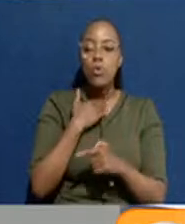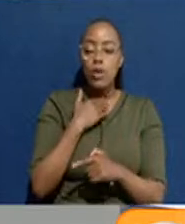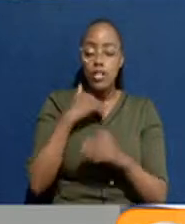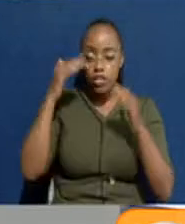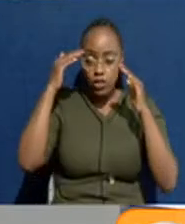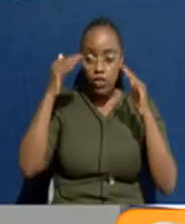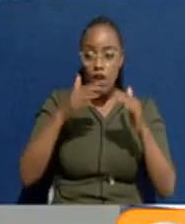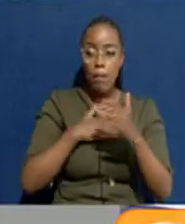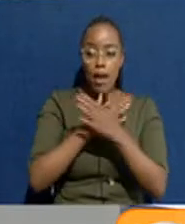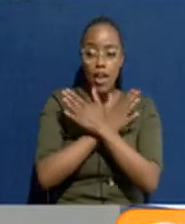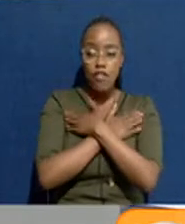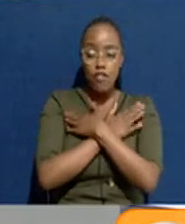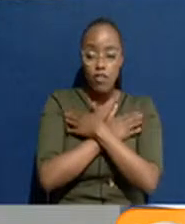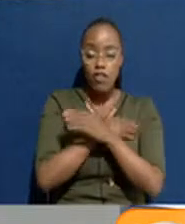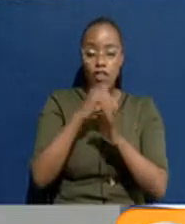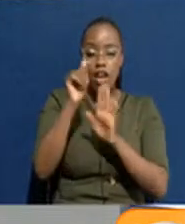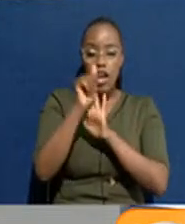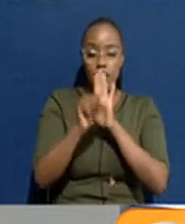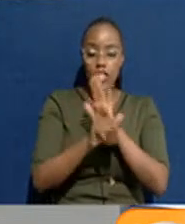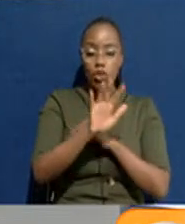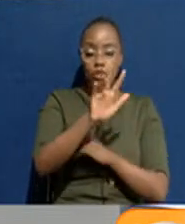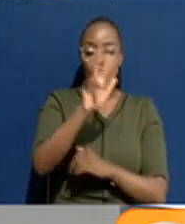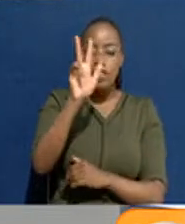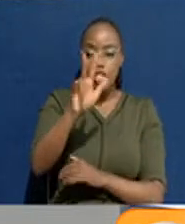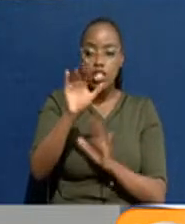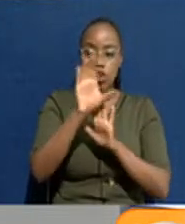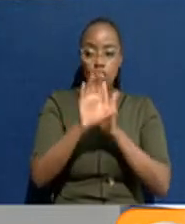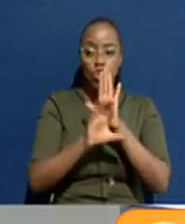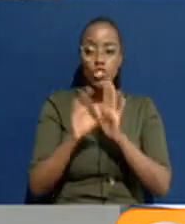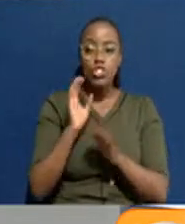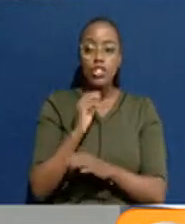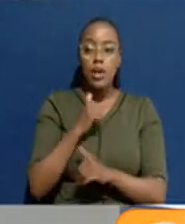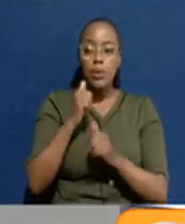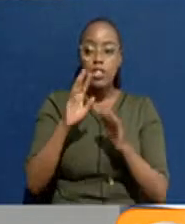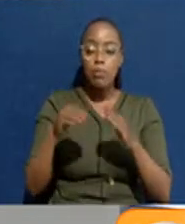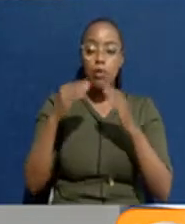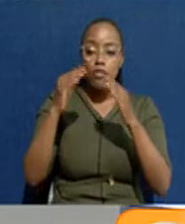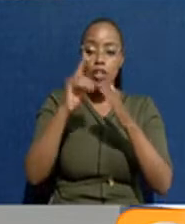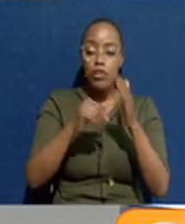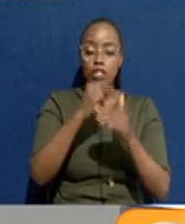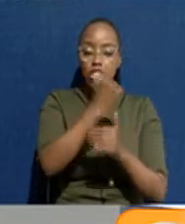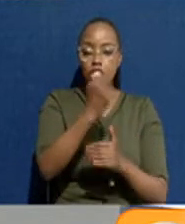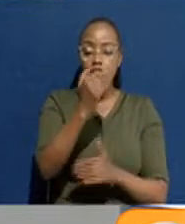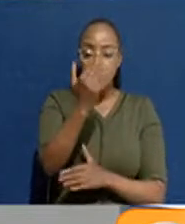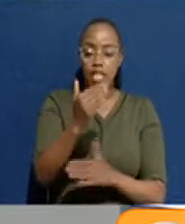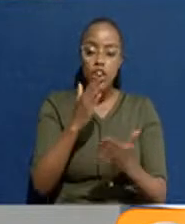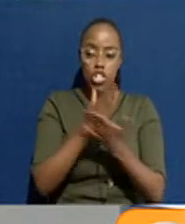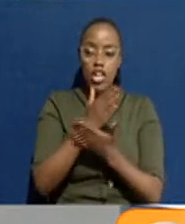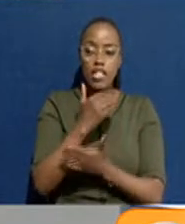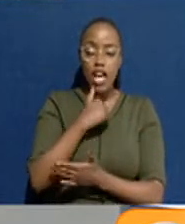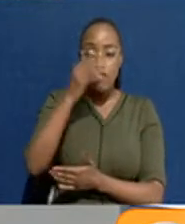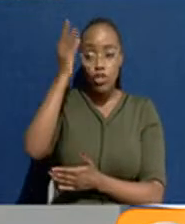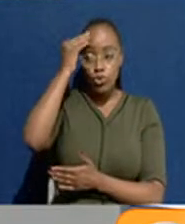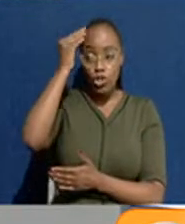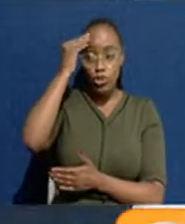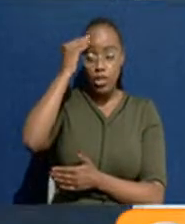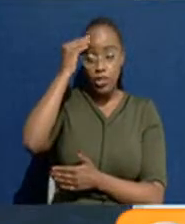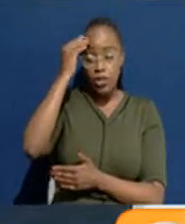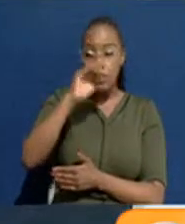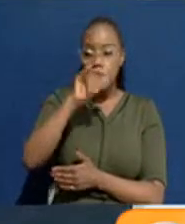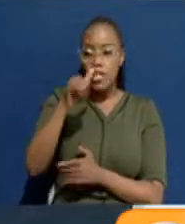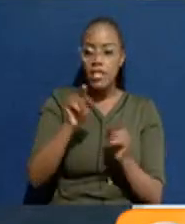attention of my friend to Article 53 of our Constitution, which provides that every child has a right to education. To